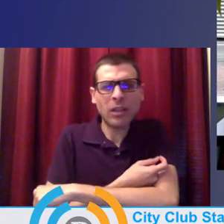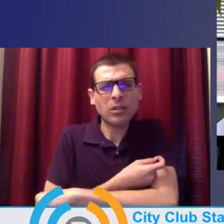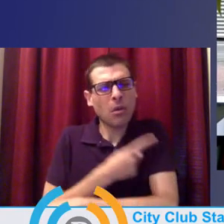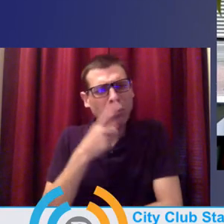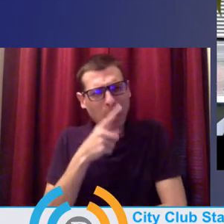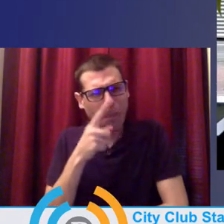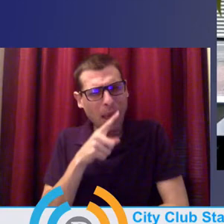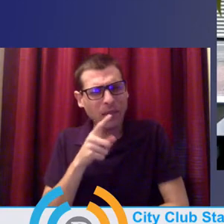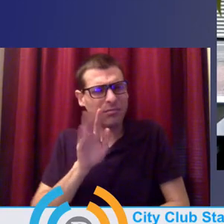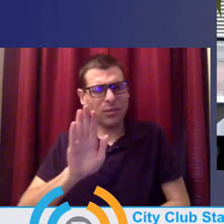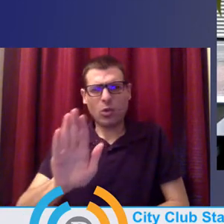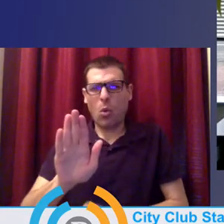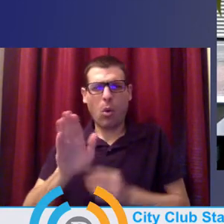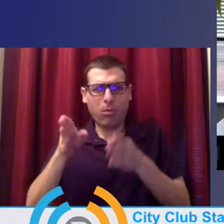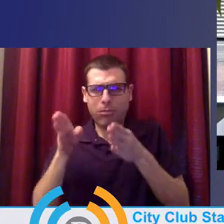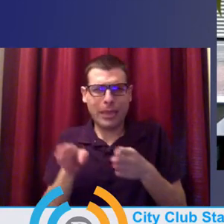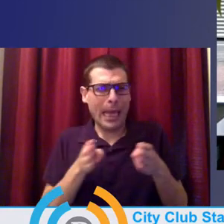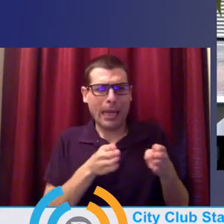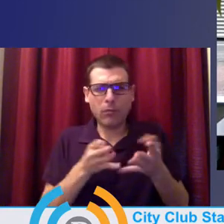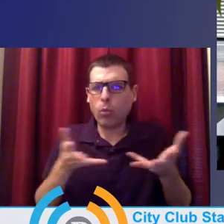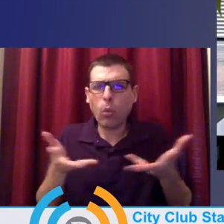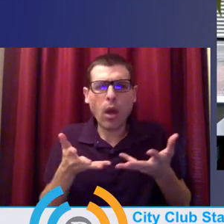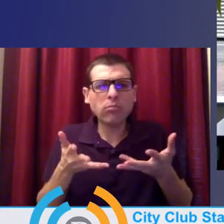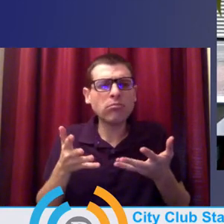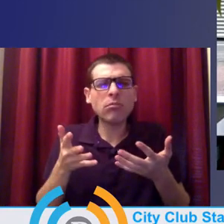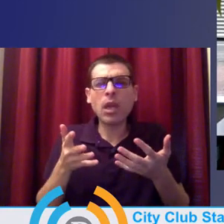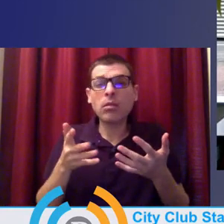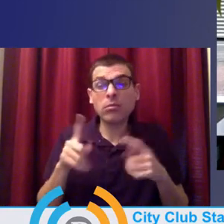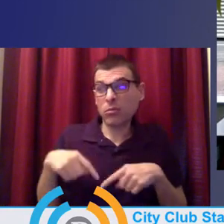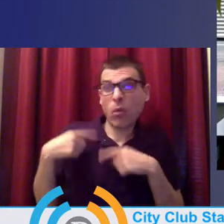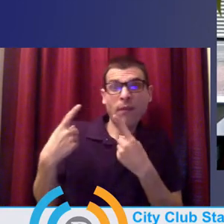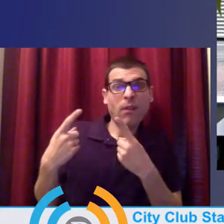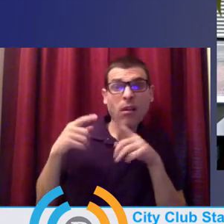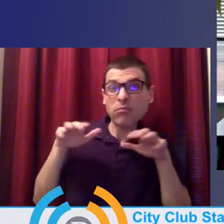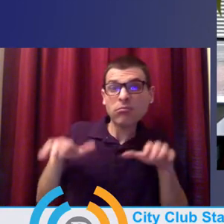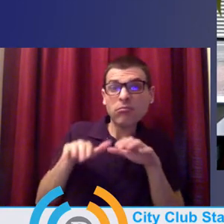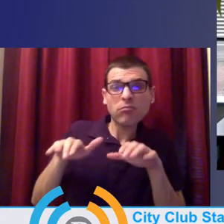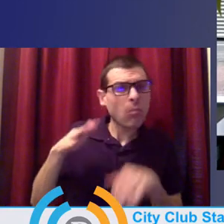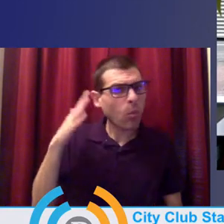And then what have you done with that, that role that you have?